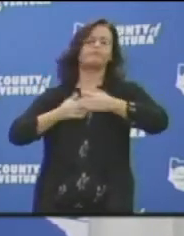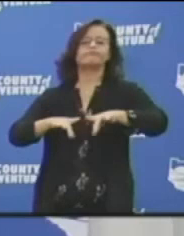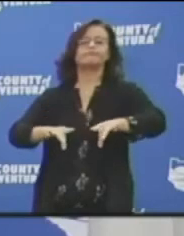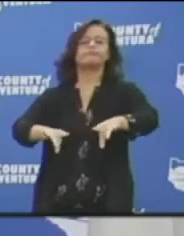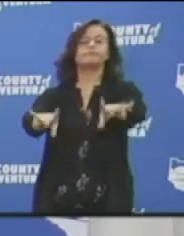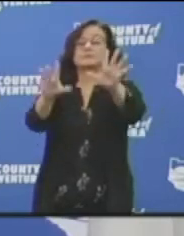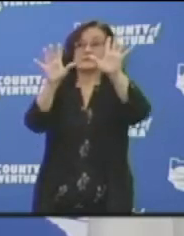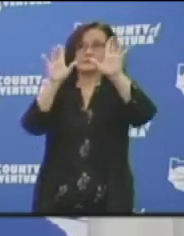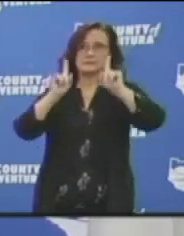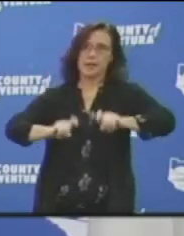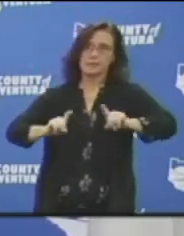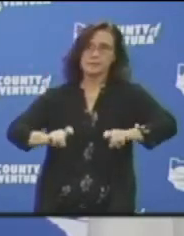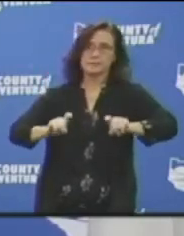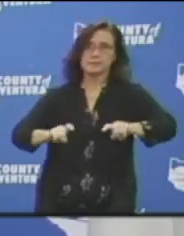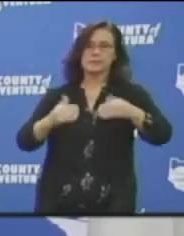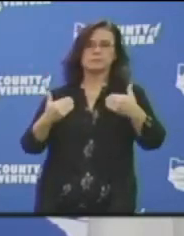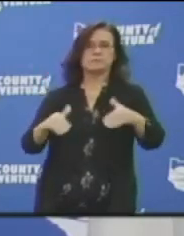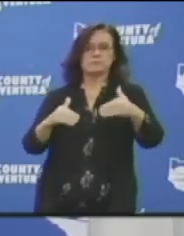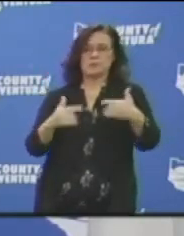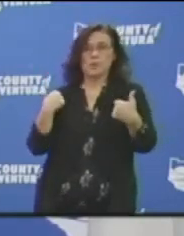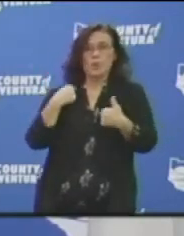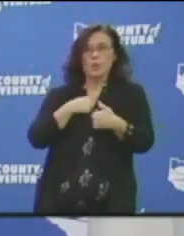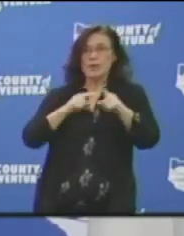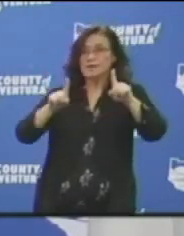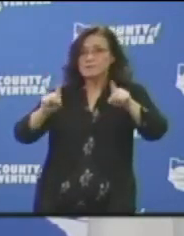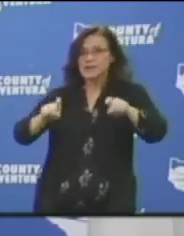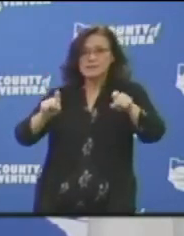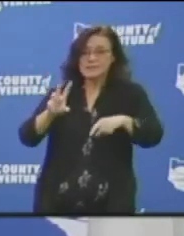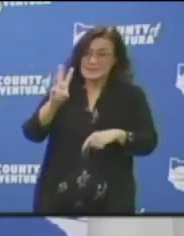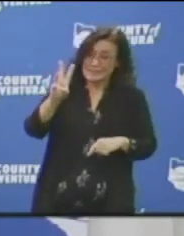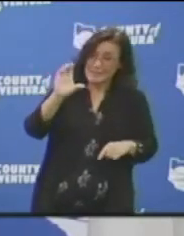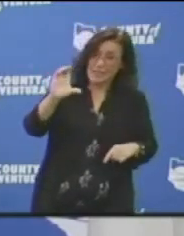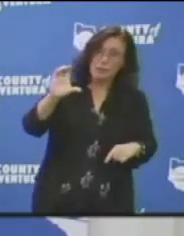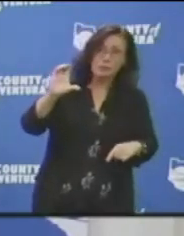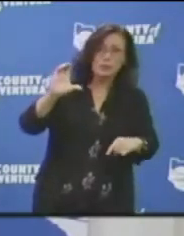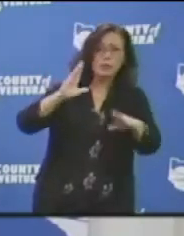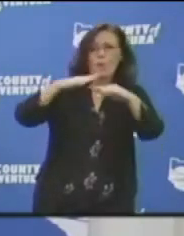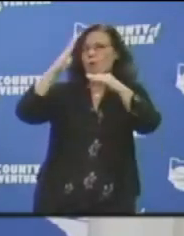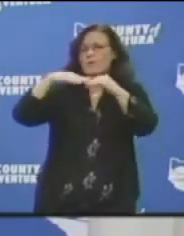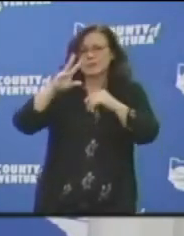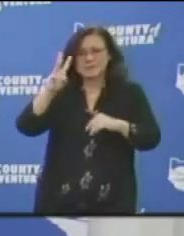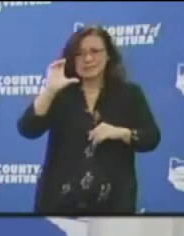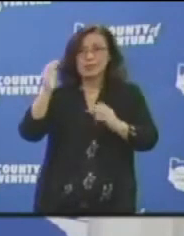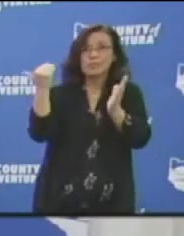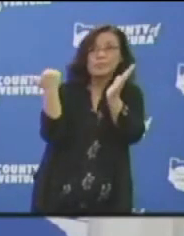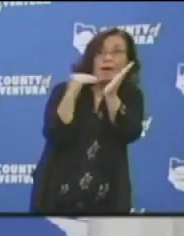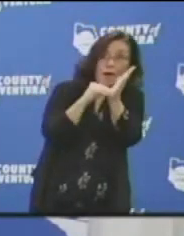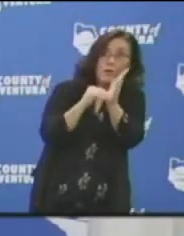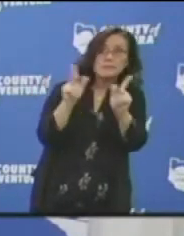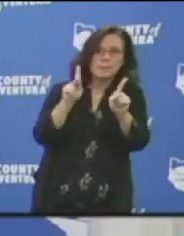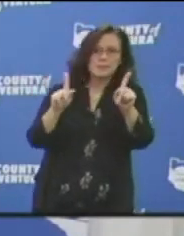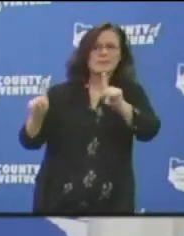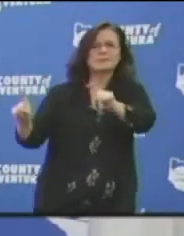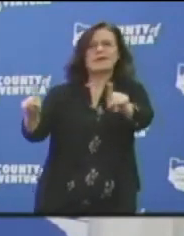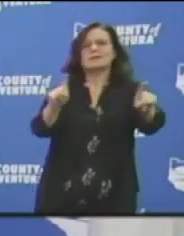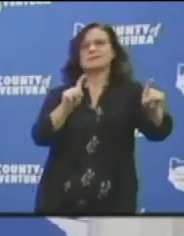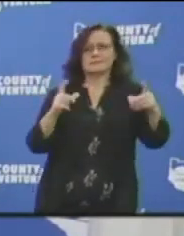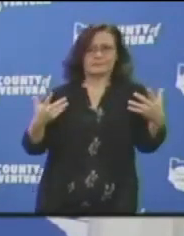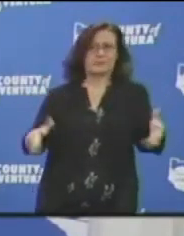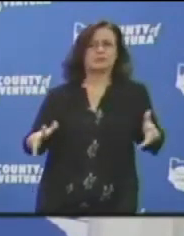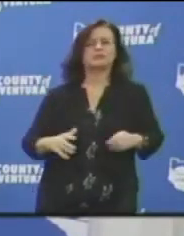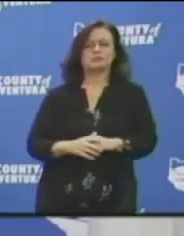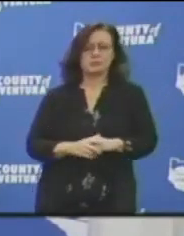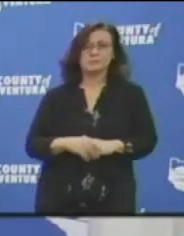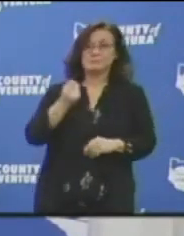680,000 people, or given 680,000 tests, but when you think that our population in Ventura County is